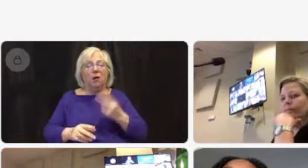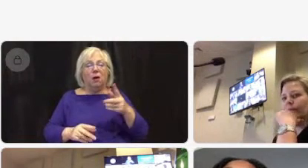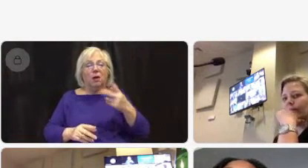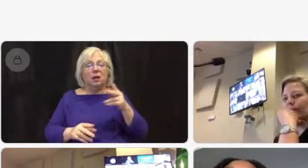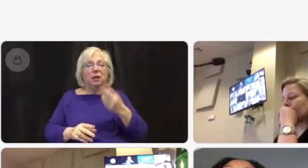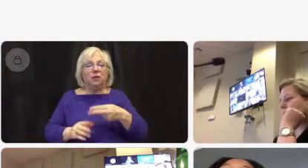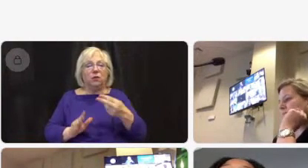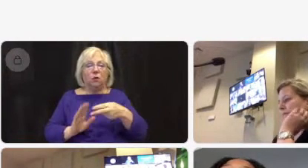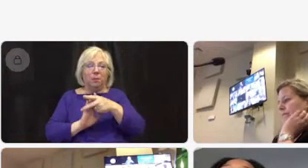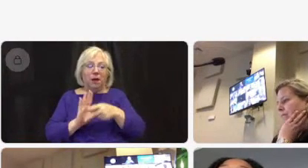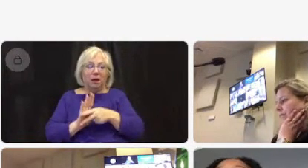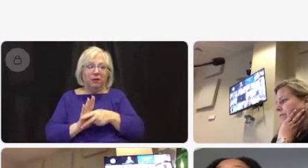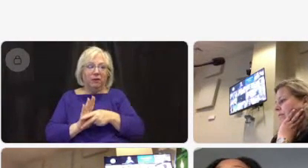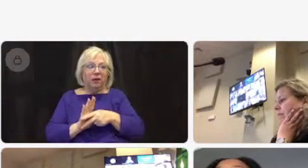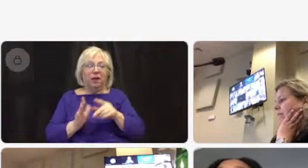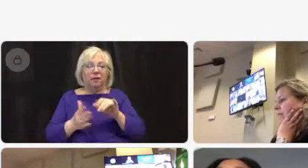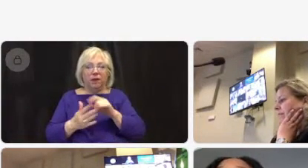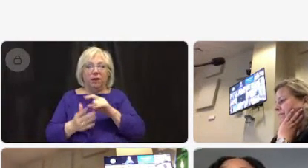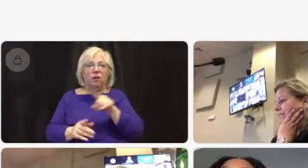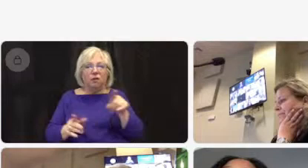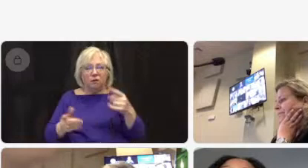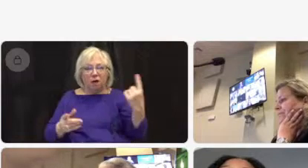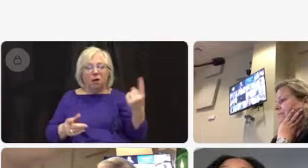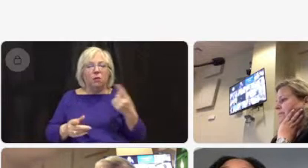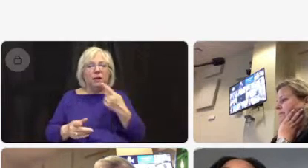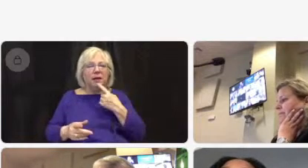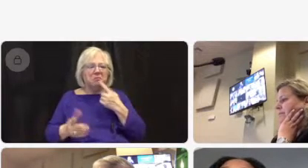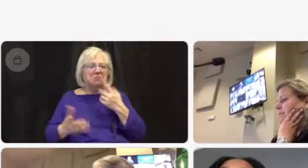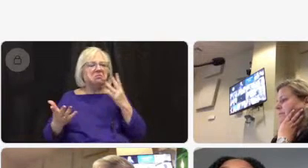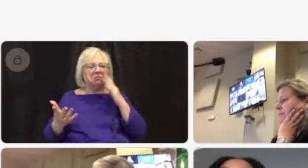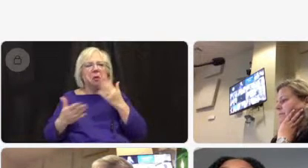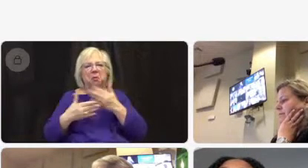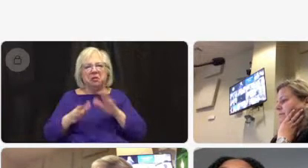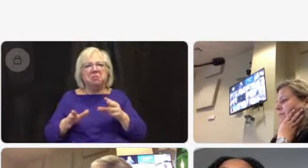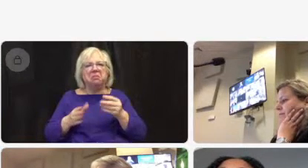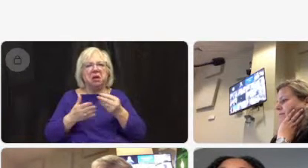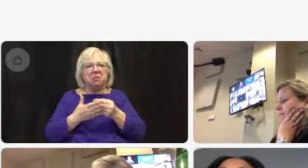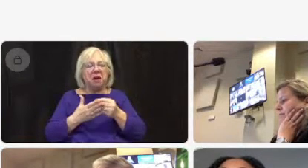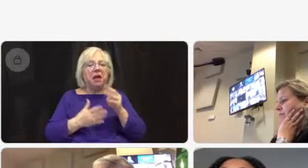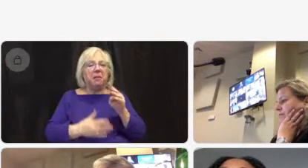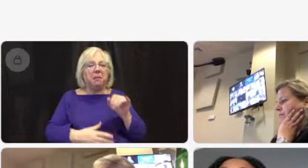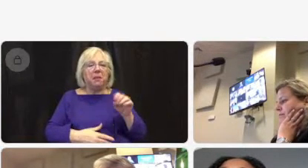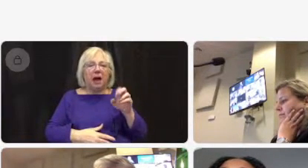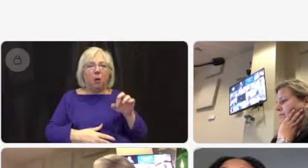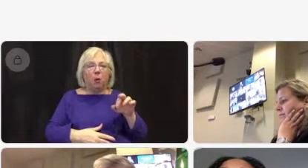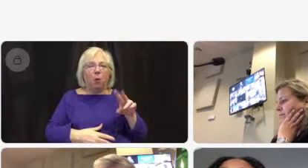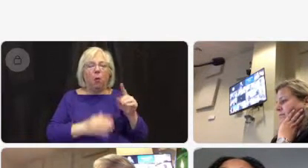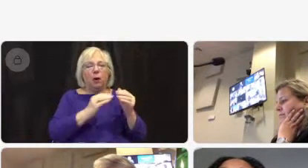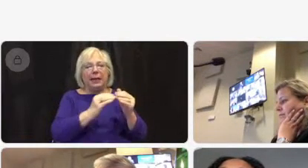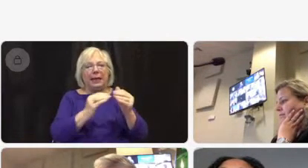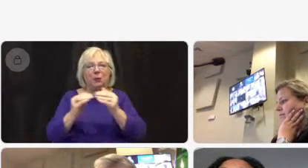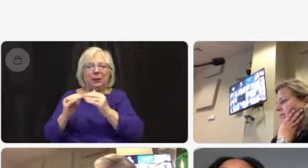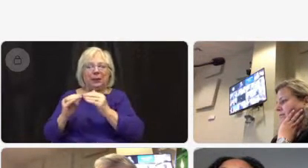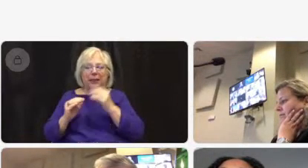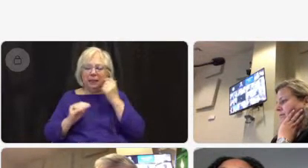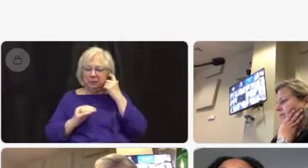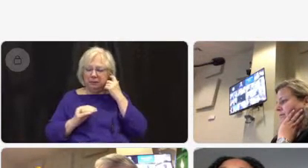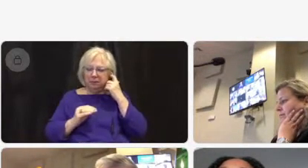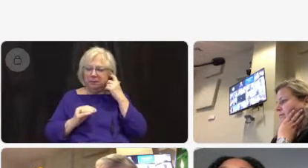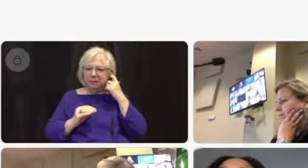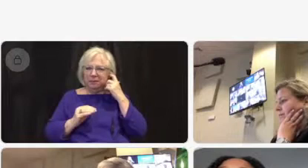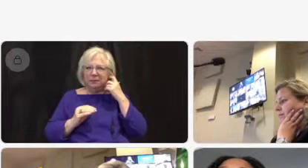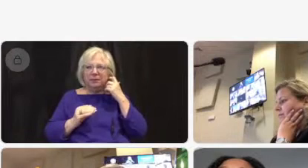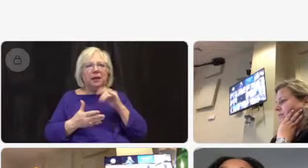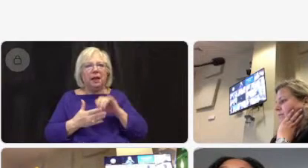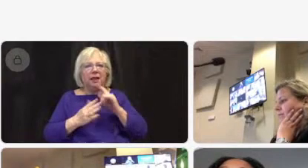that you all have always said, hey, we're gonna split money up by ward equally. And